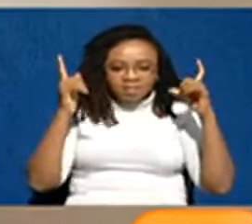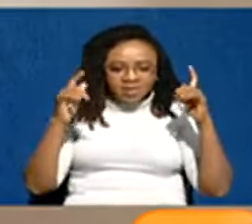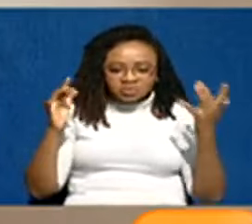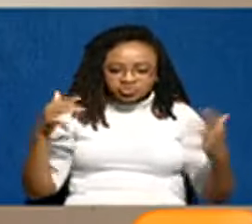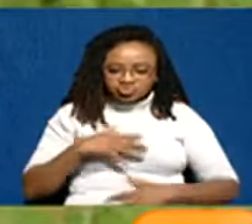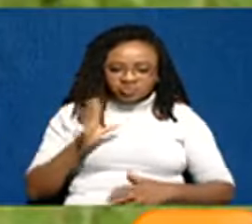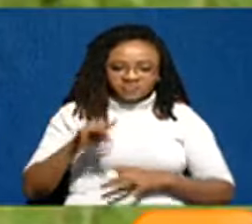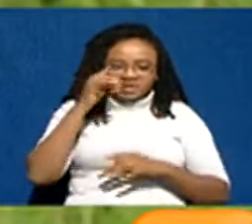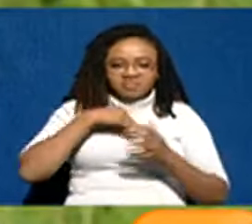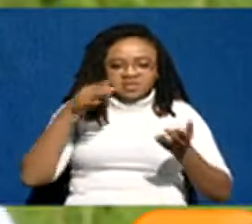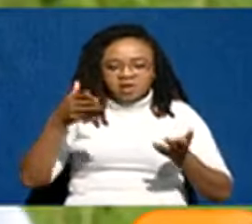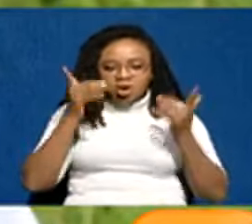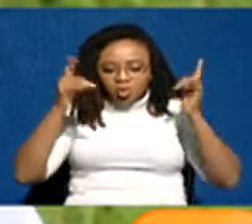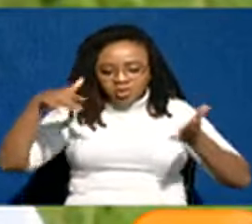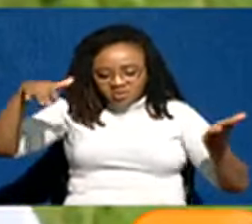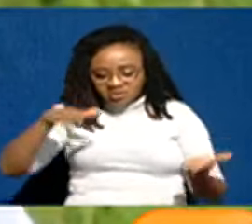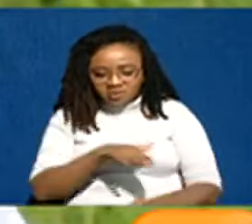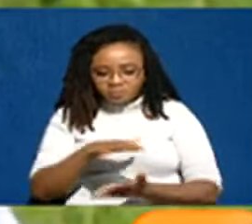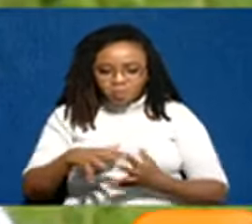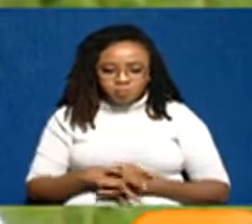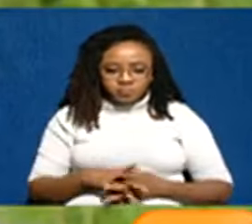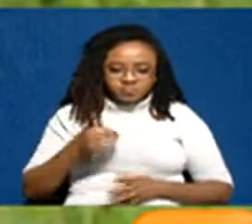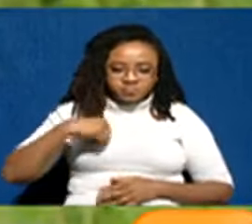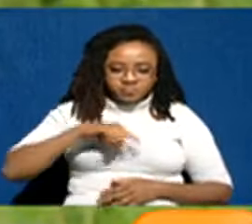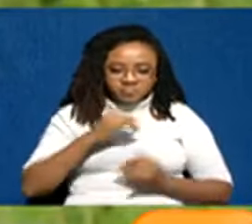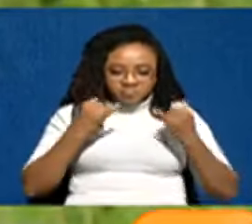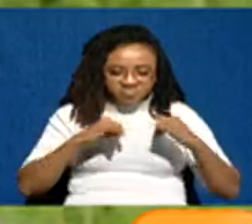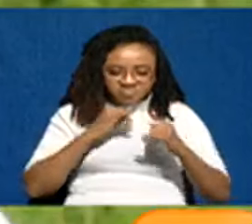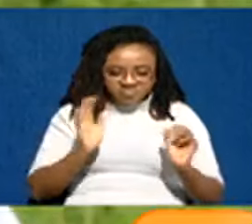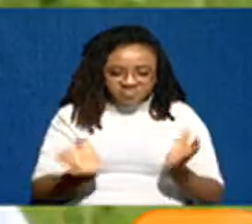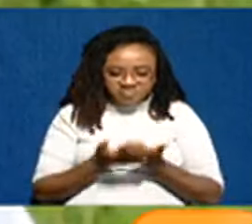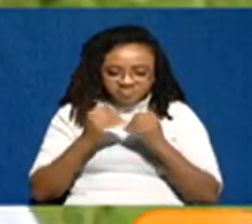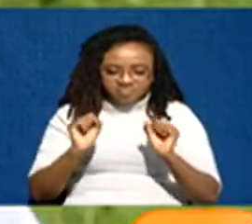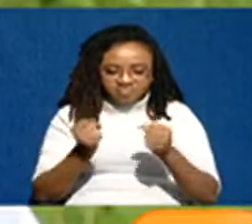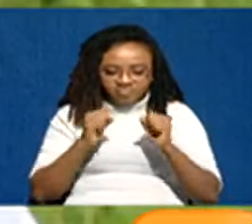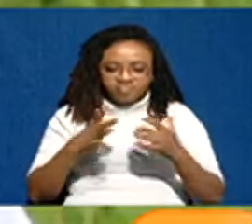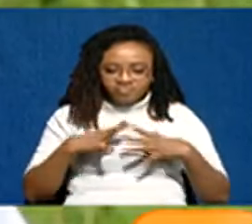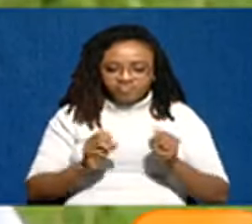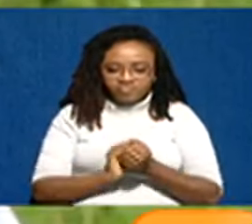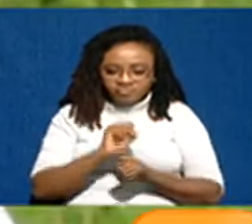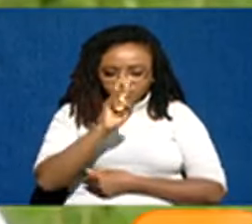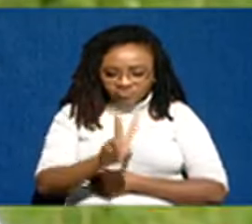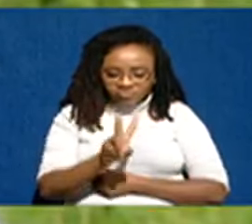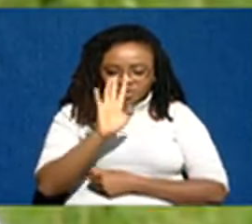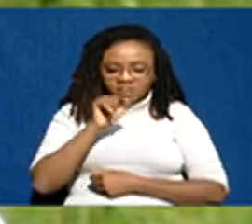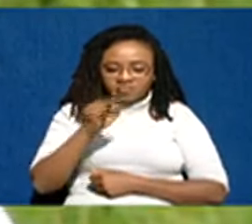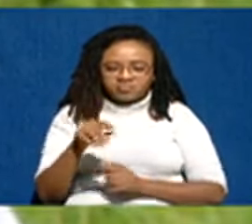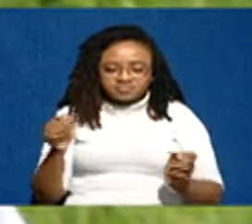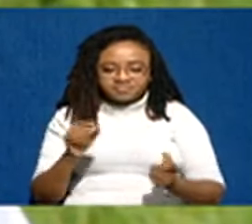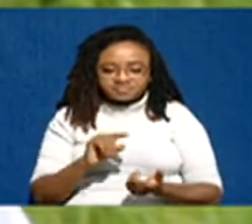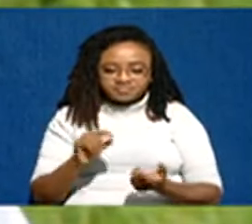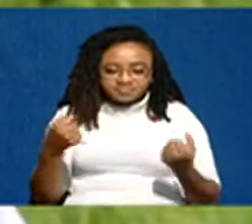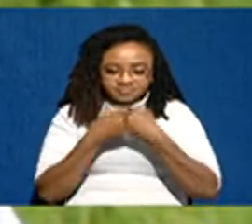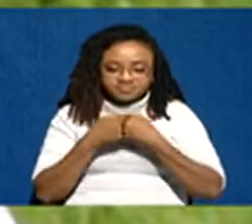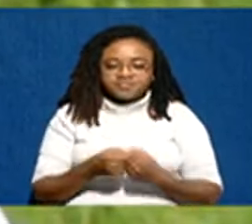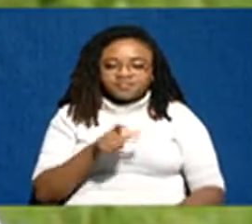nijipata chini ya lori. We managed to rescue around 12 victims of the accident. And one of the